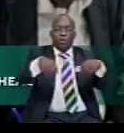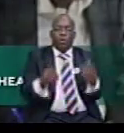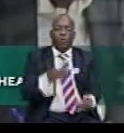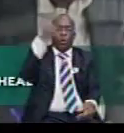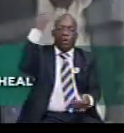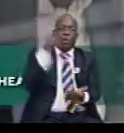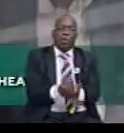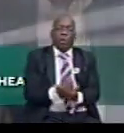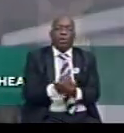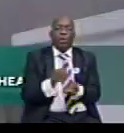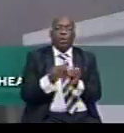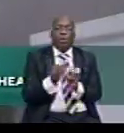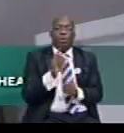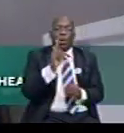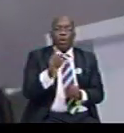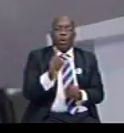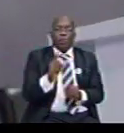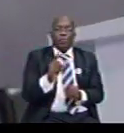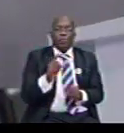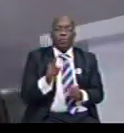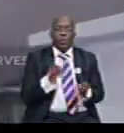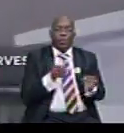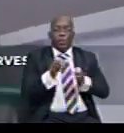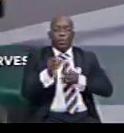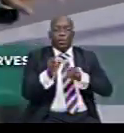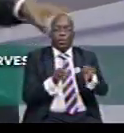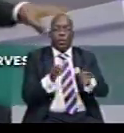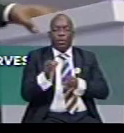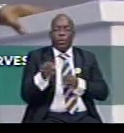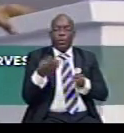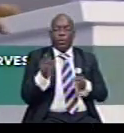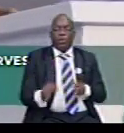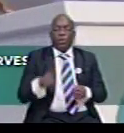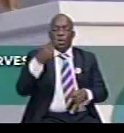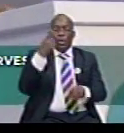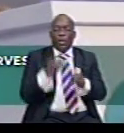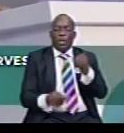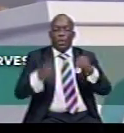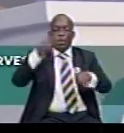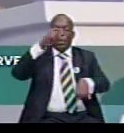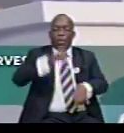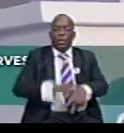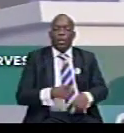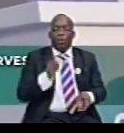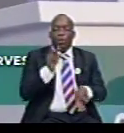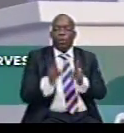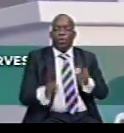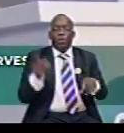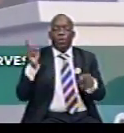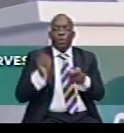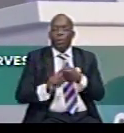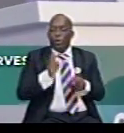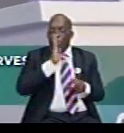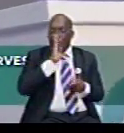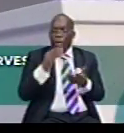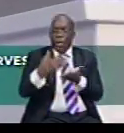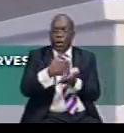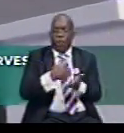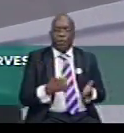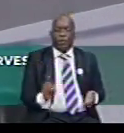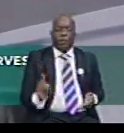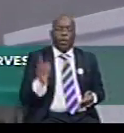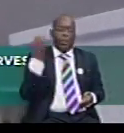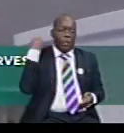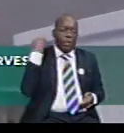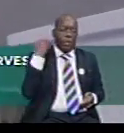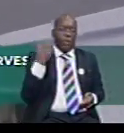Number one is describing the end time people to be harvested. John